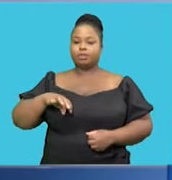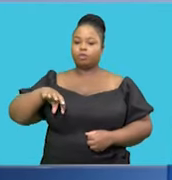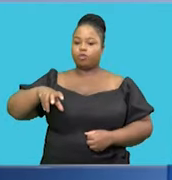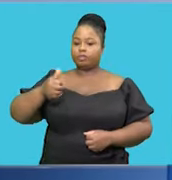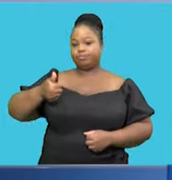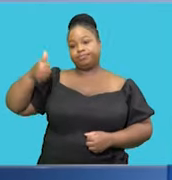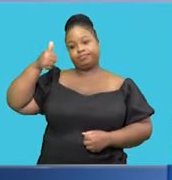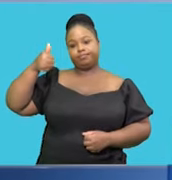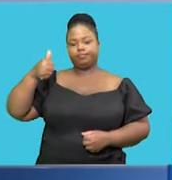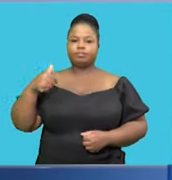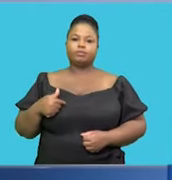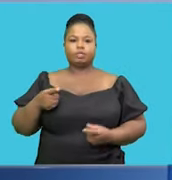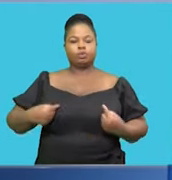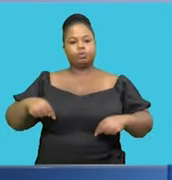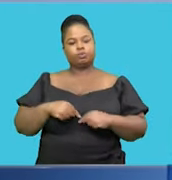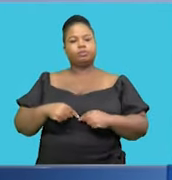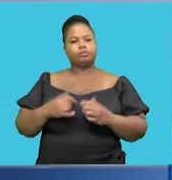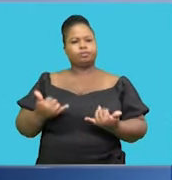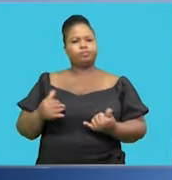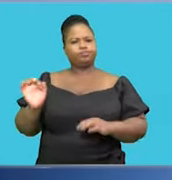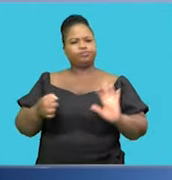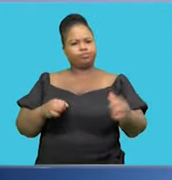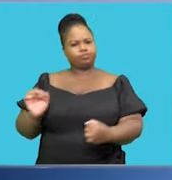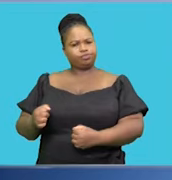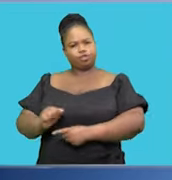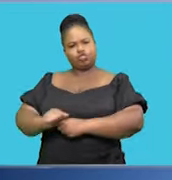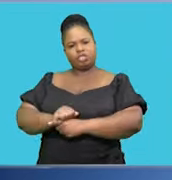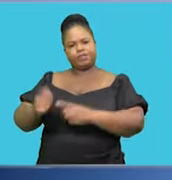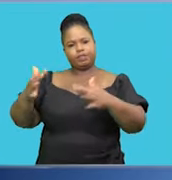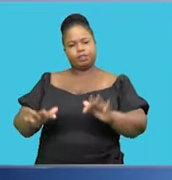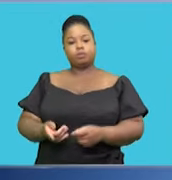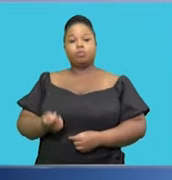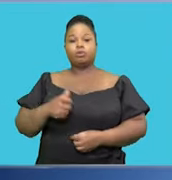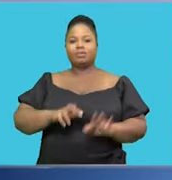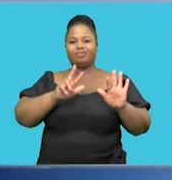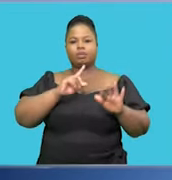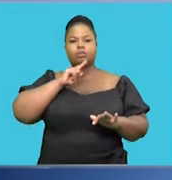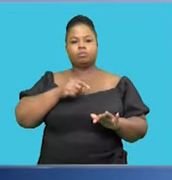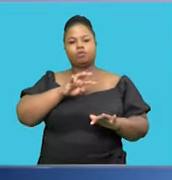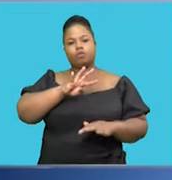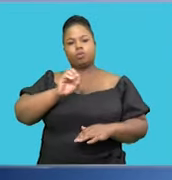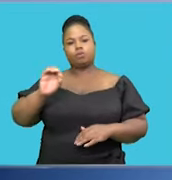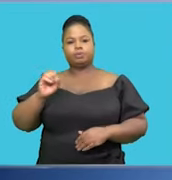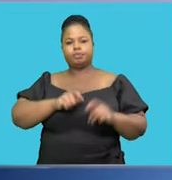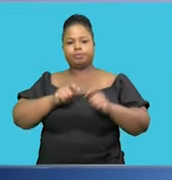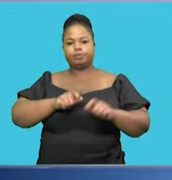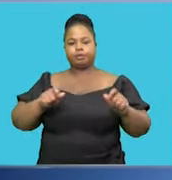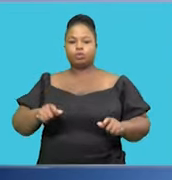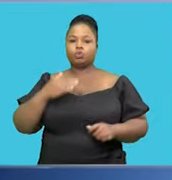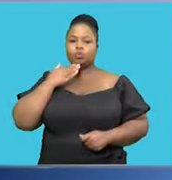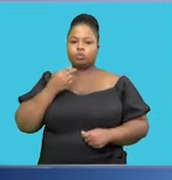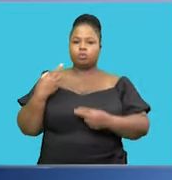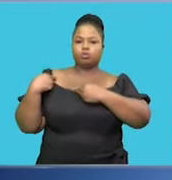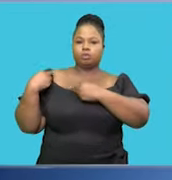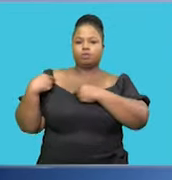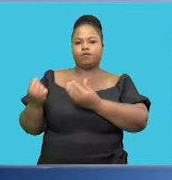that we have recruited and trained about 8,400 registration officials.